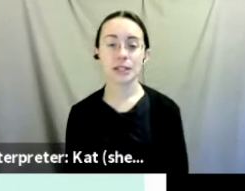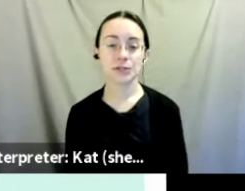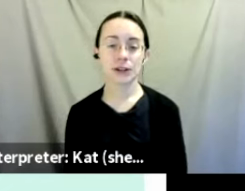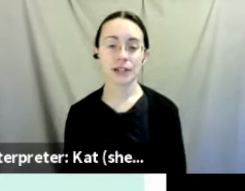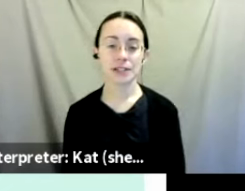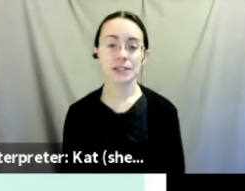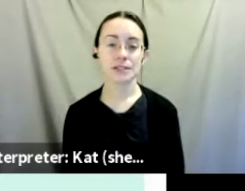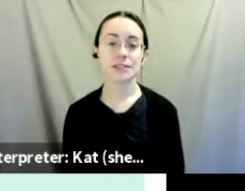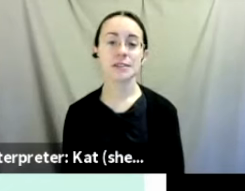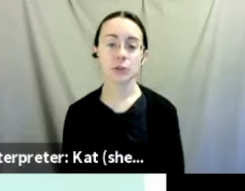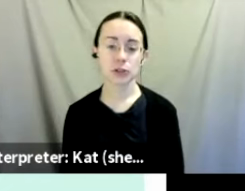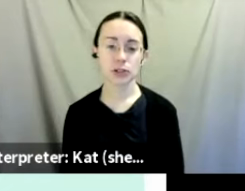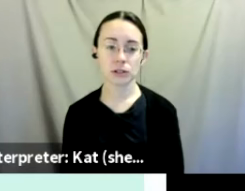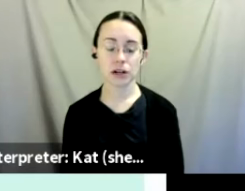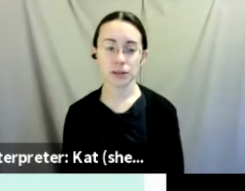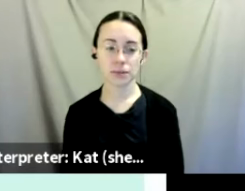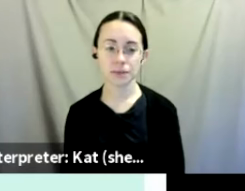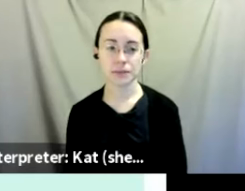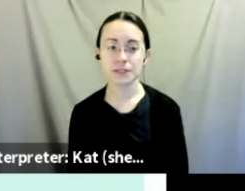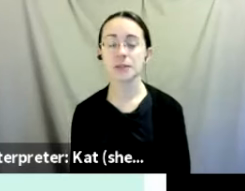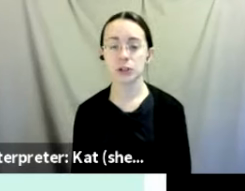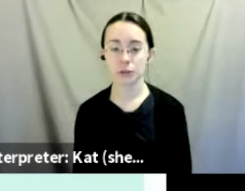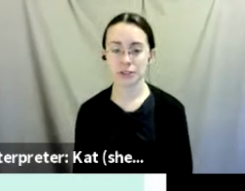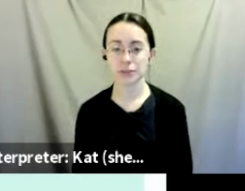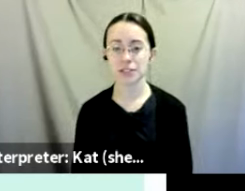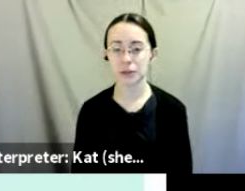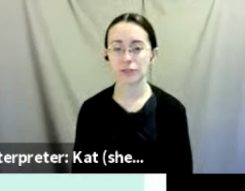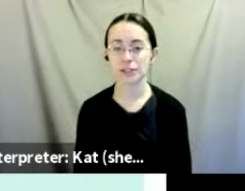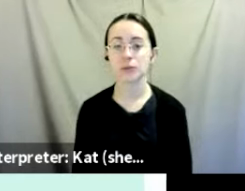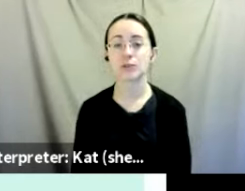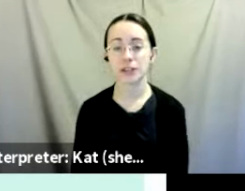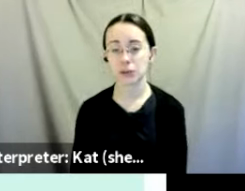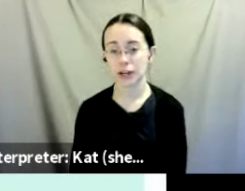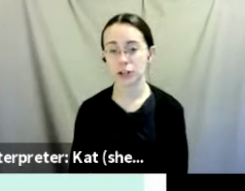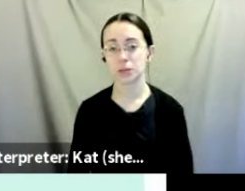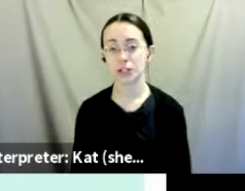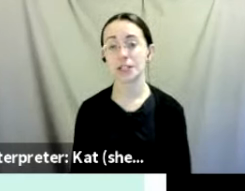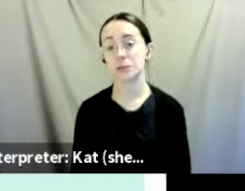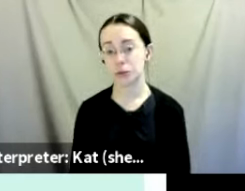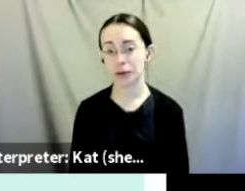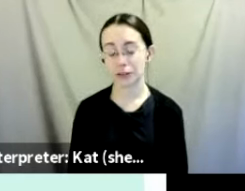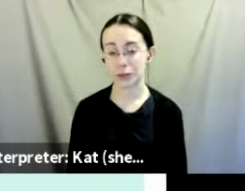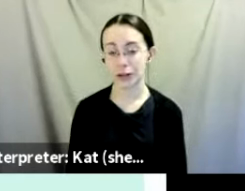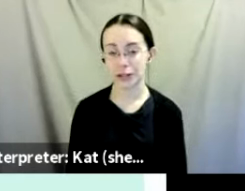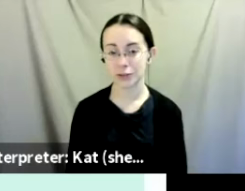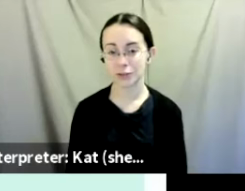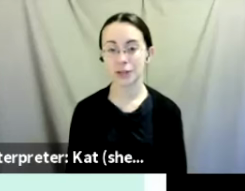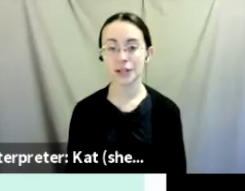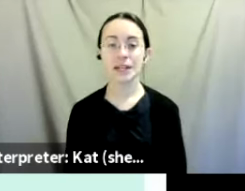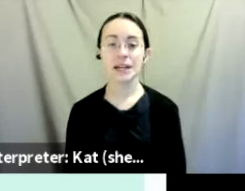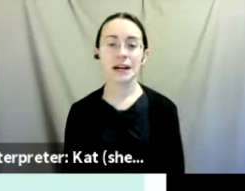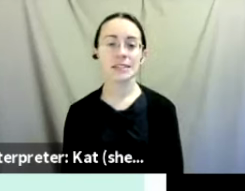I wanted to find similar participant demographics that reflect the wider community in Monroe County where I